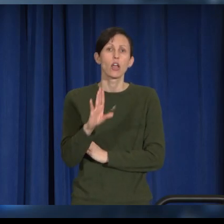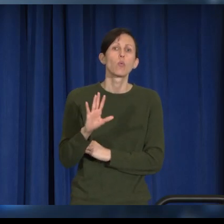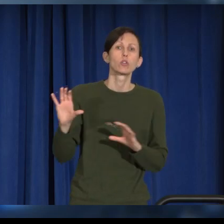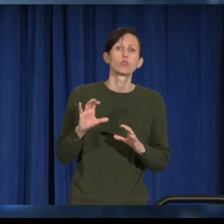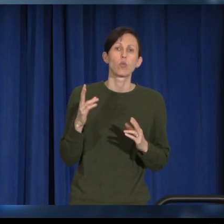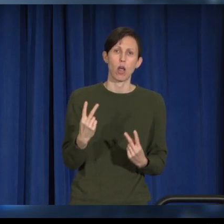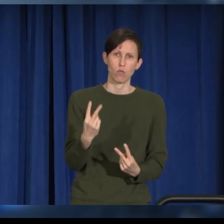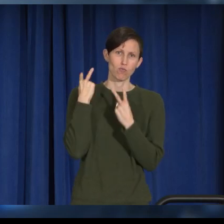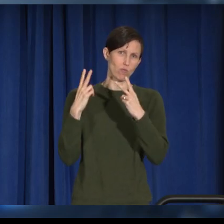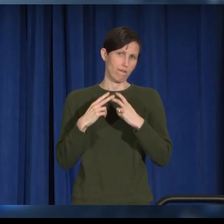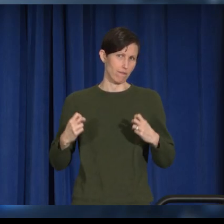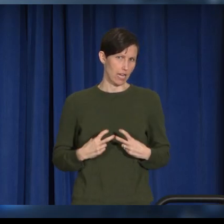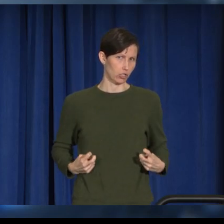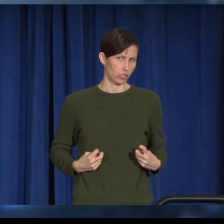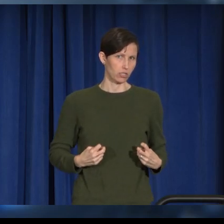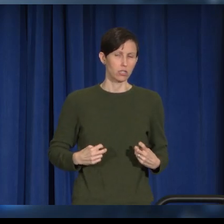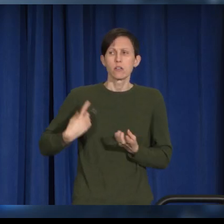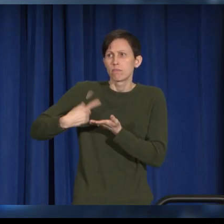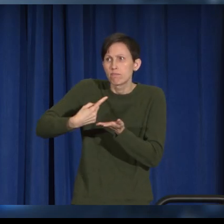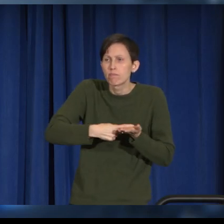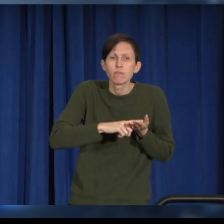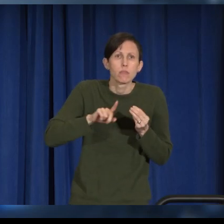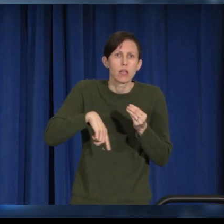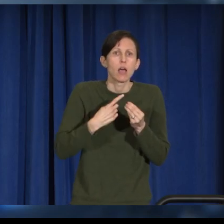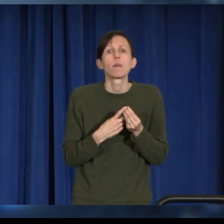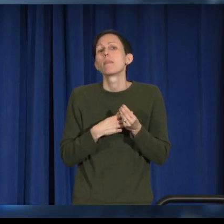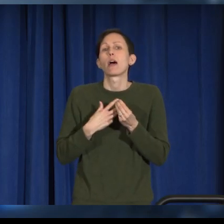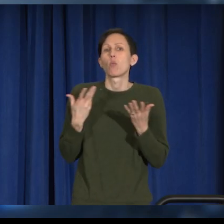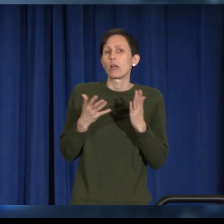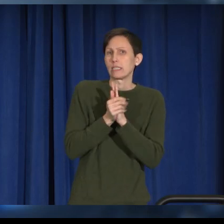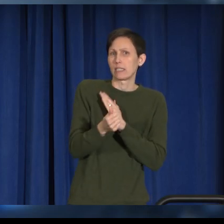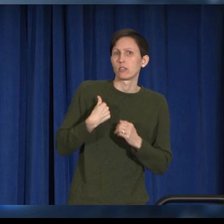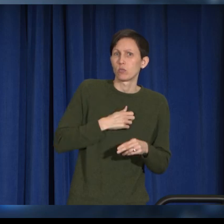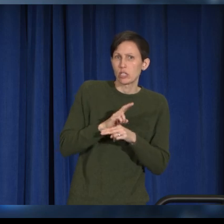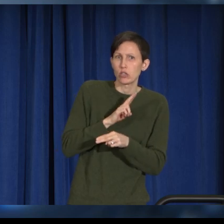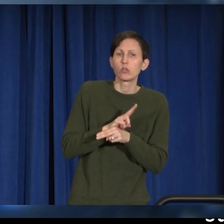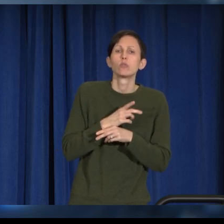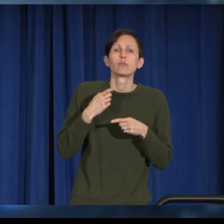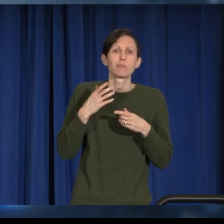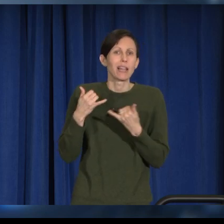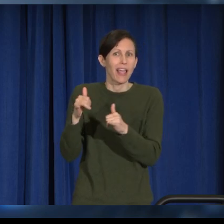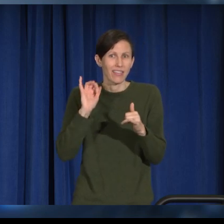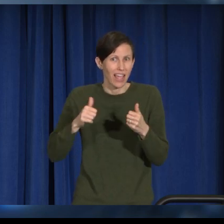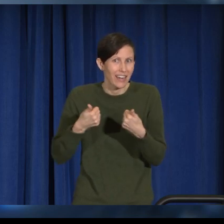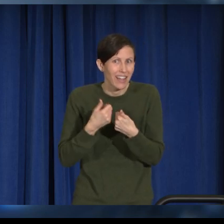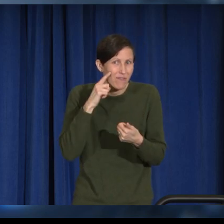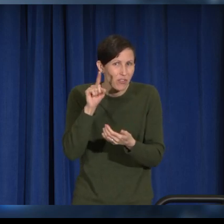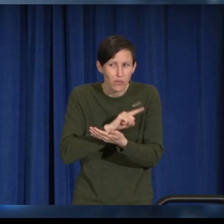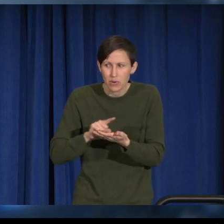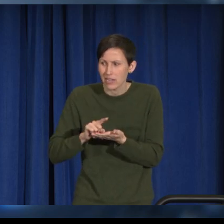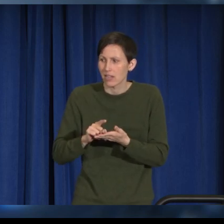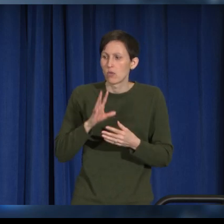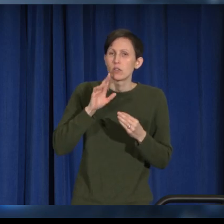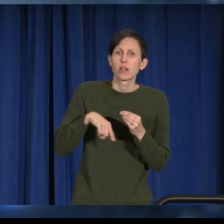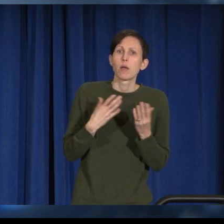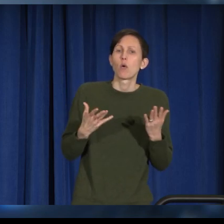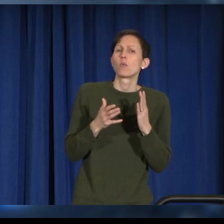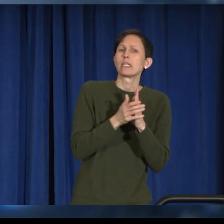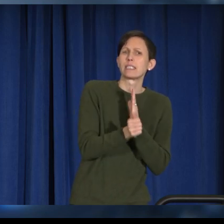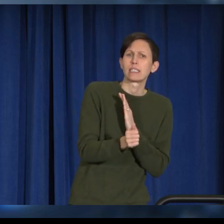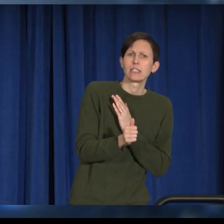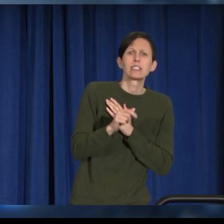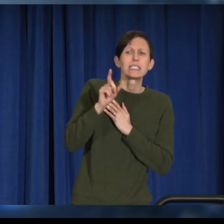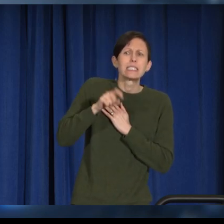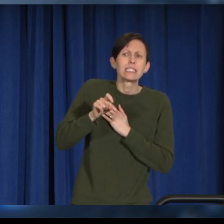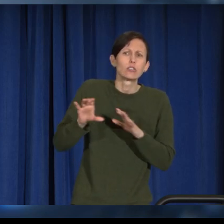through the skills we have used while playing our game of the week. We share our ideas on what skills the team used well, what skills the team could use more